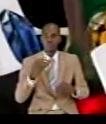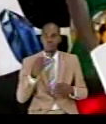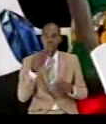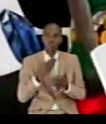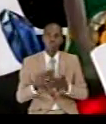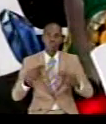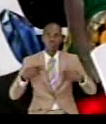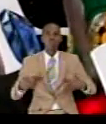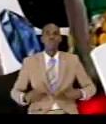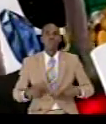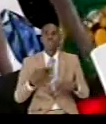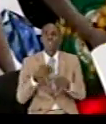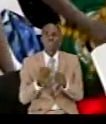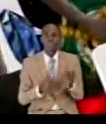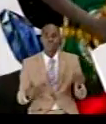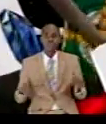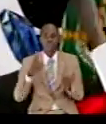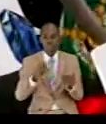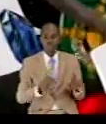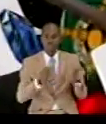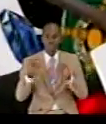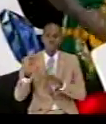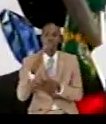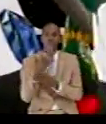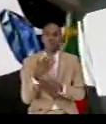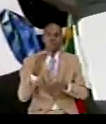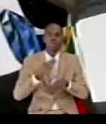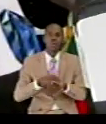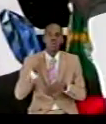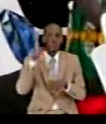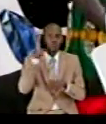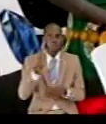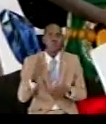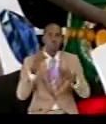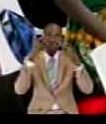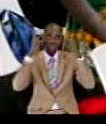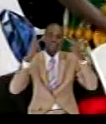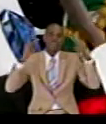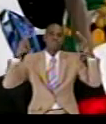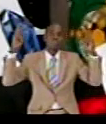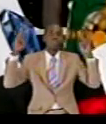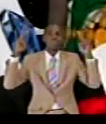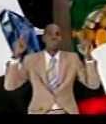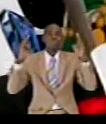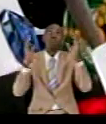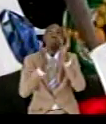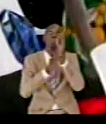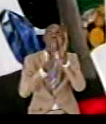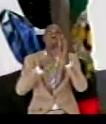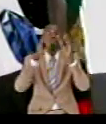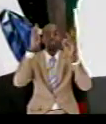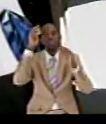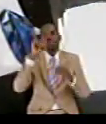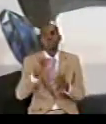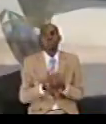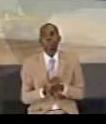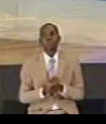and everything you set your hand upon will prosper. Praise him.